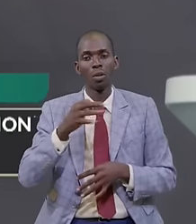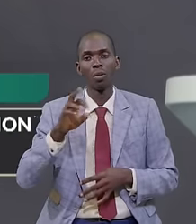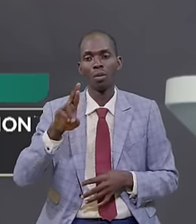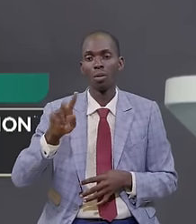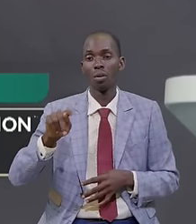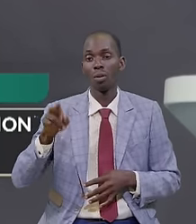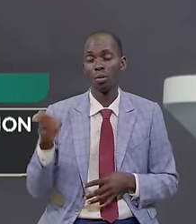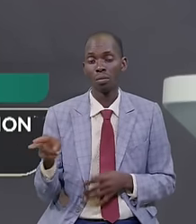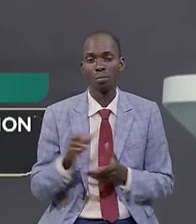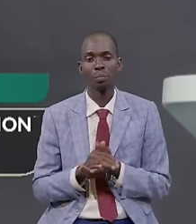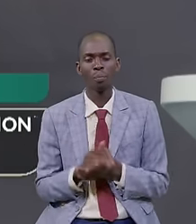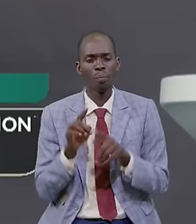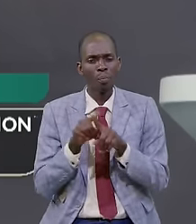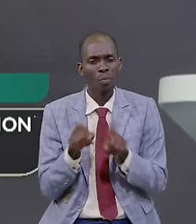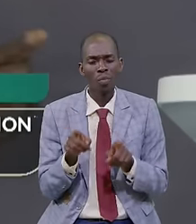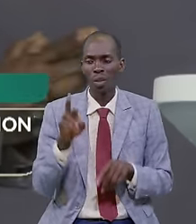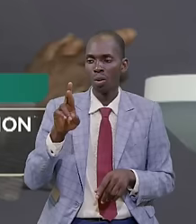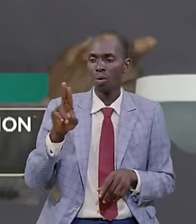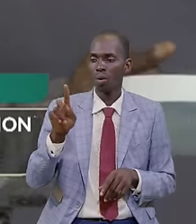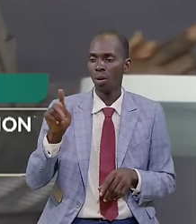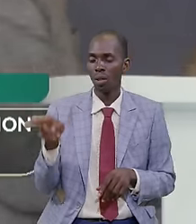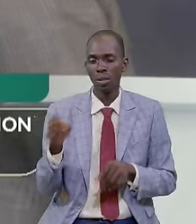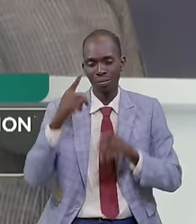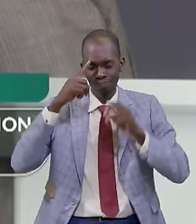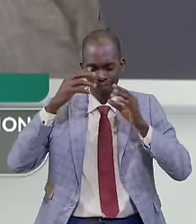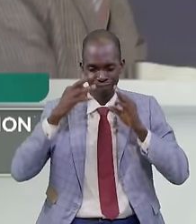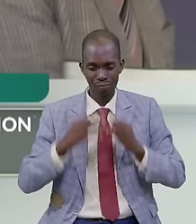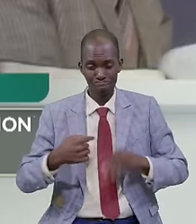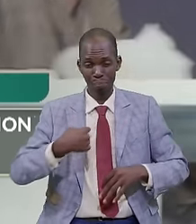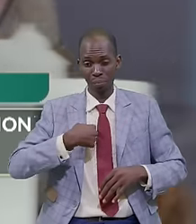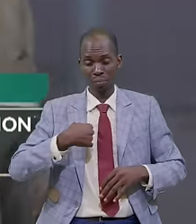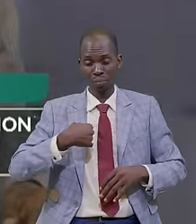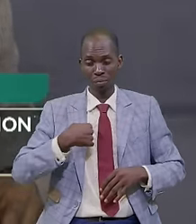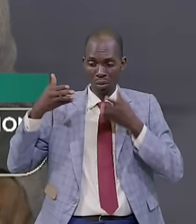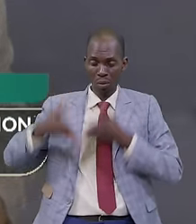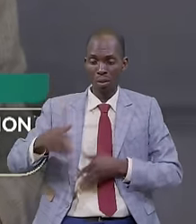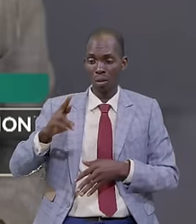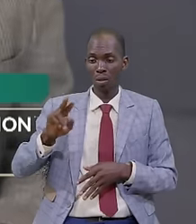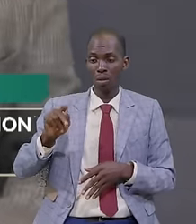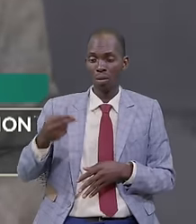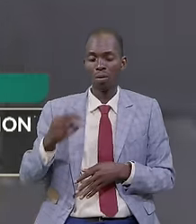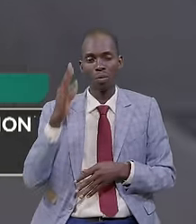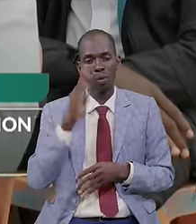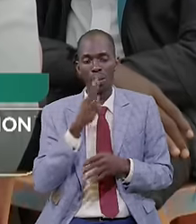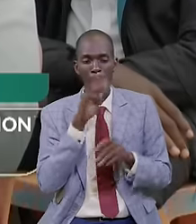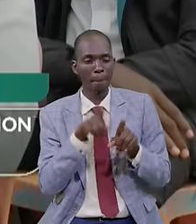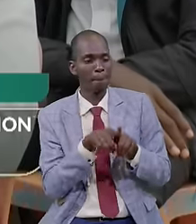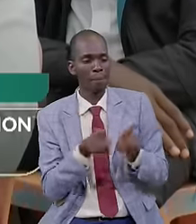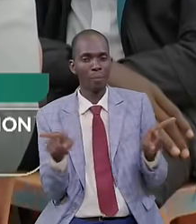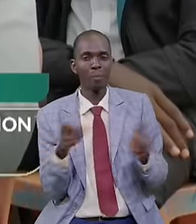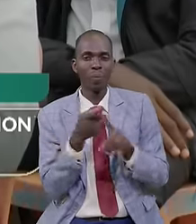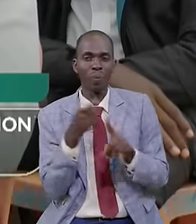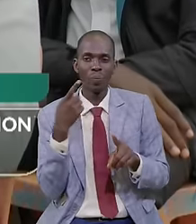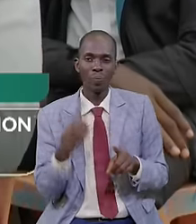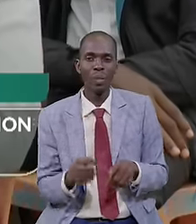Ruth decided, I will stand afar from the corruption of